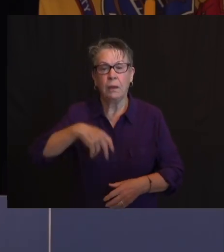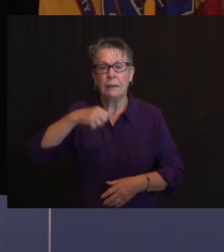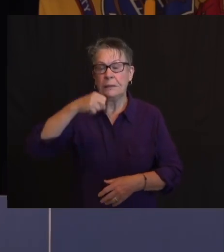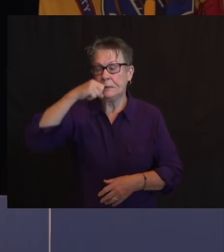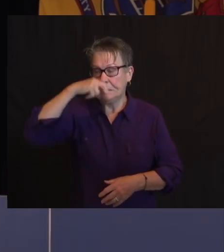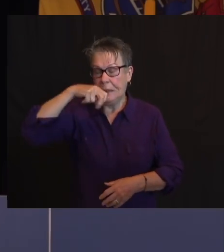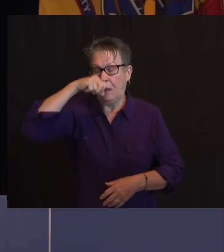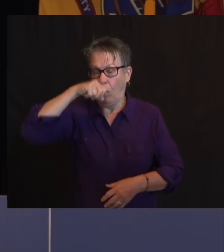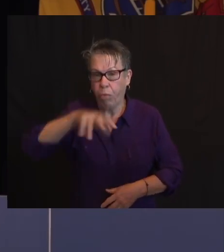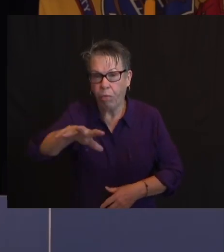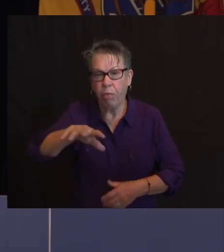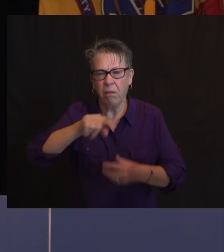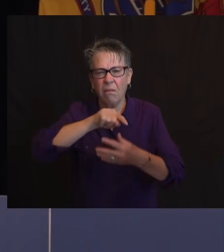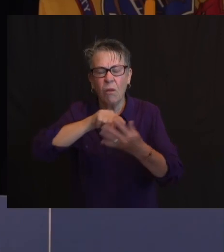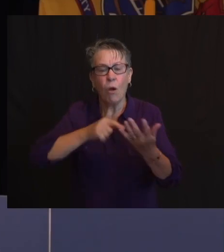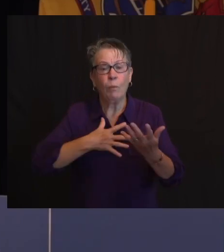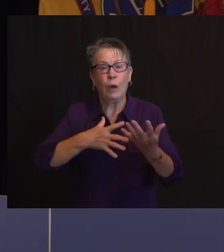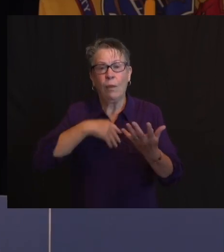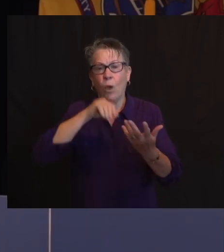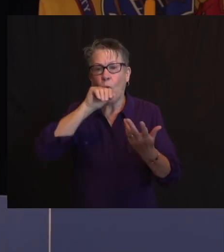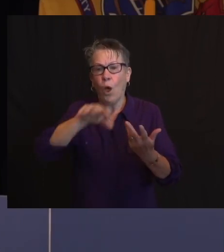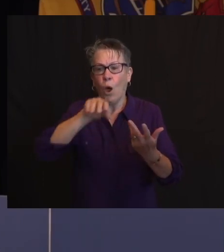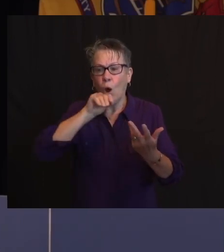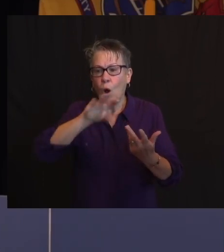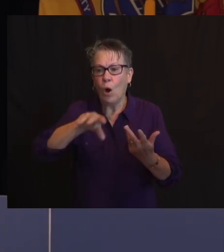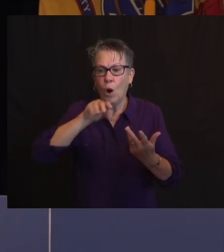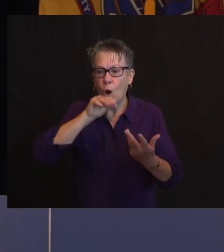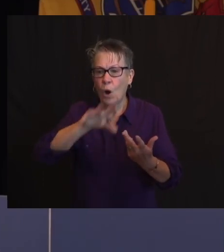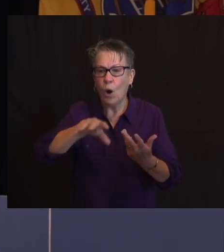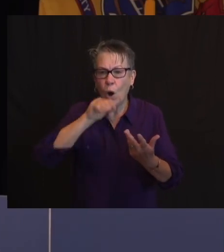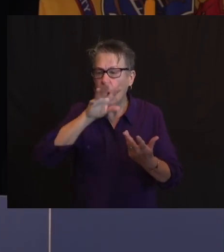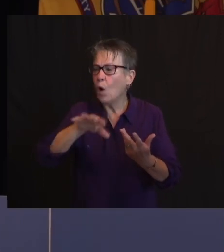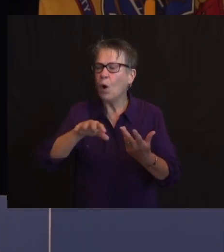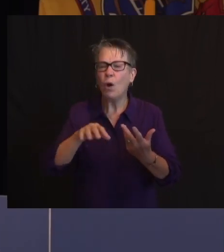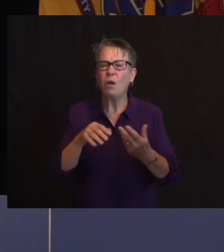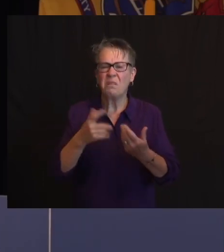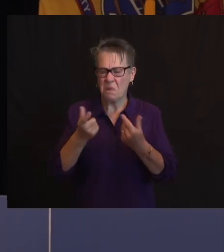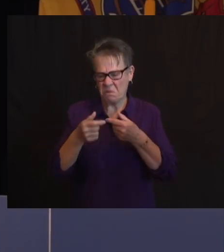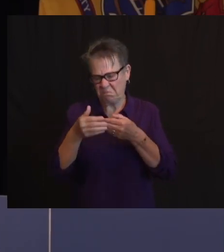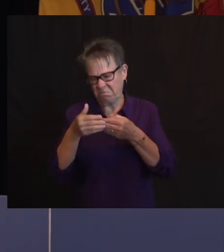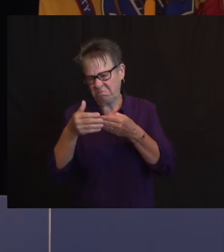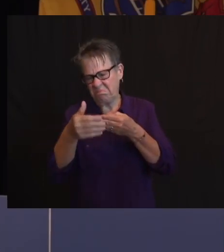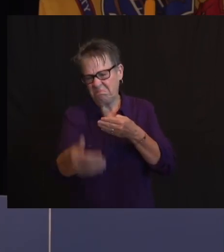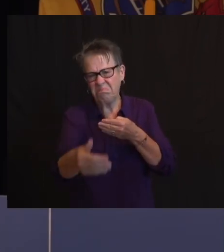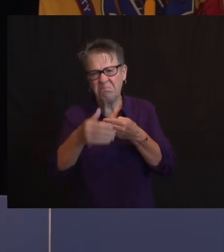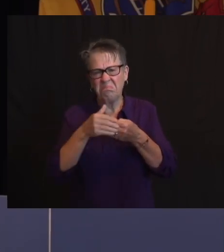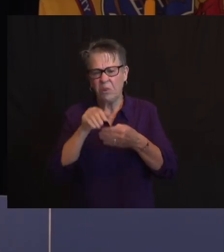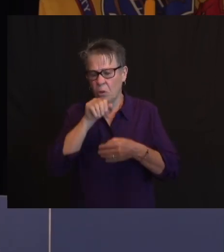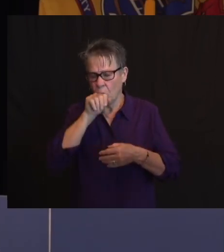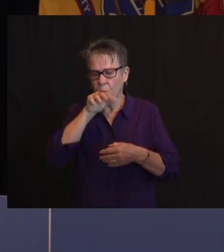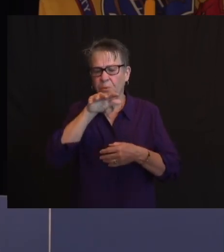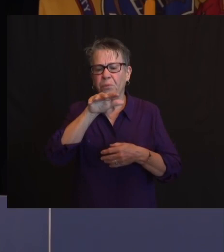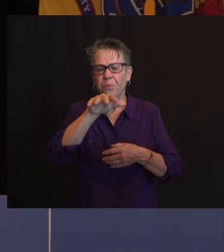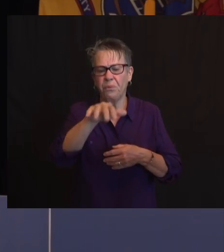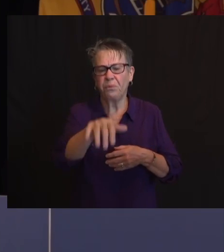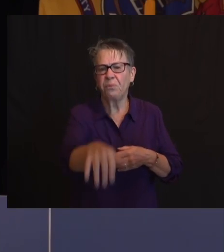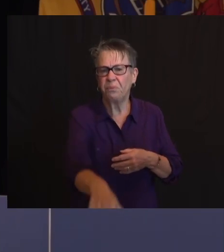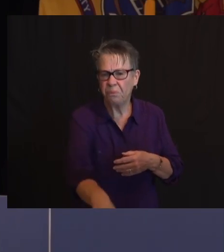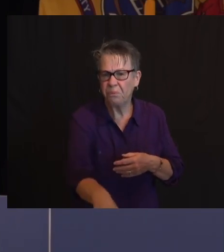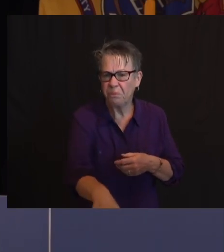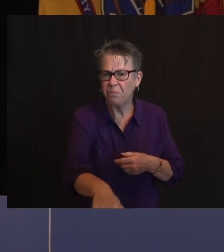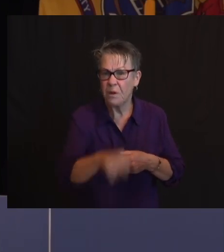forth. When we talk about aerosols, we're saying that these are smaller, lighter particles that can float in the air, and because they can float in the air, they have